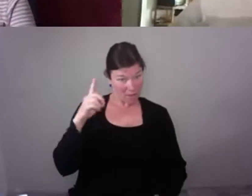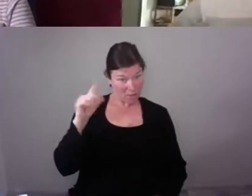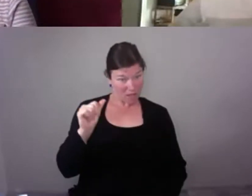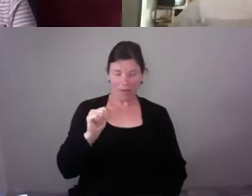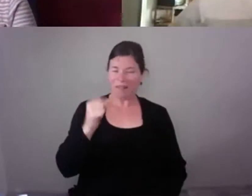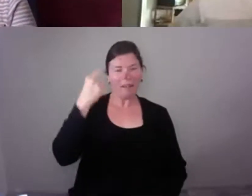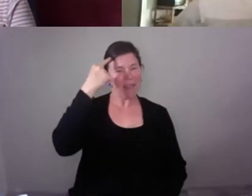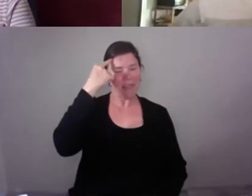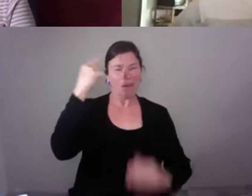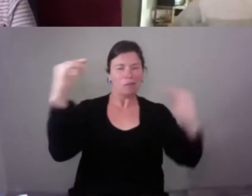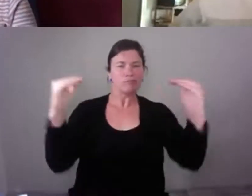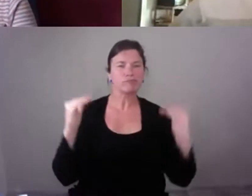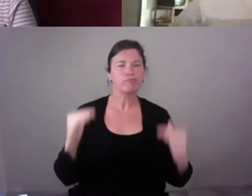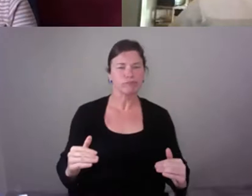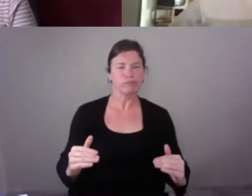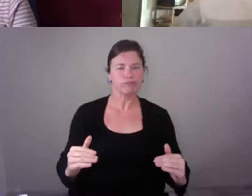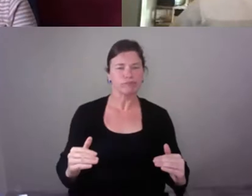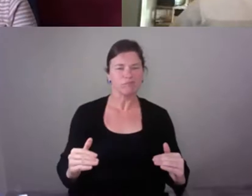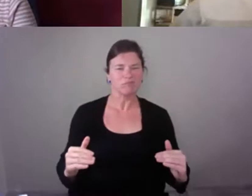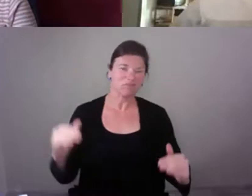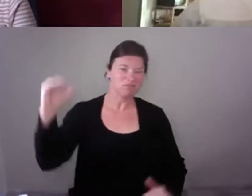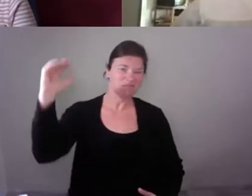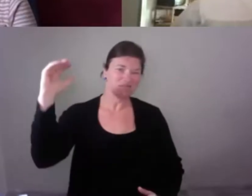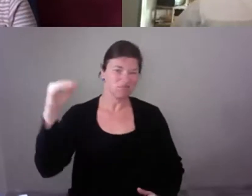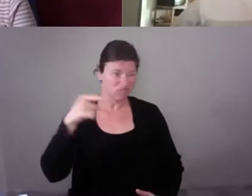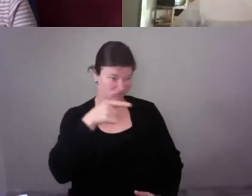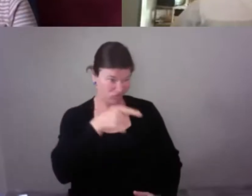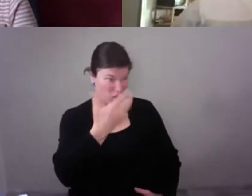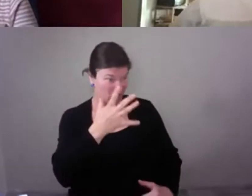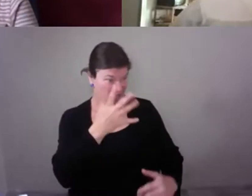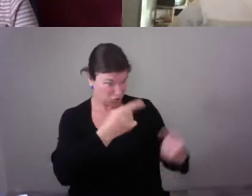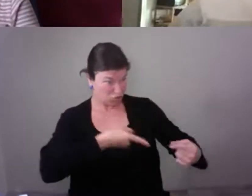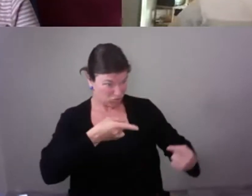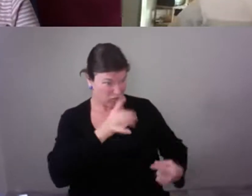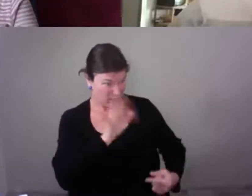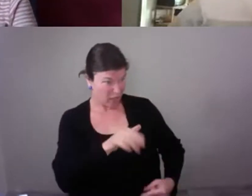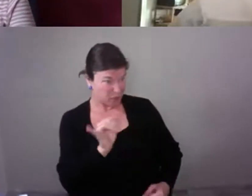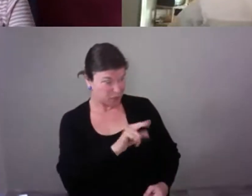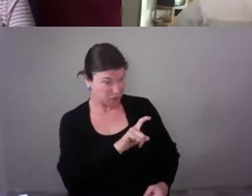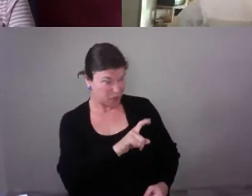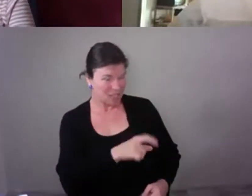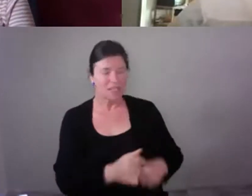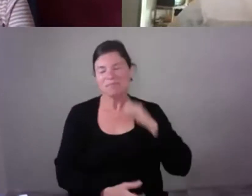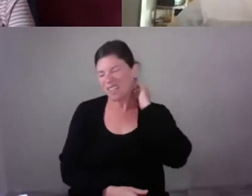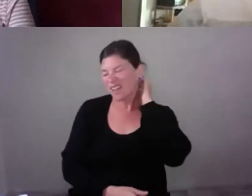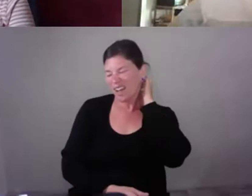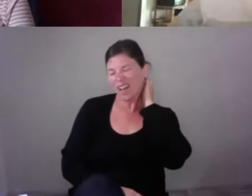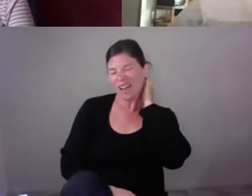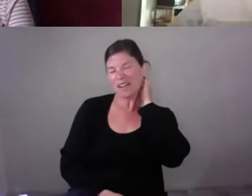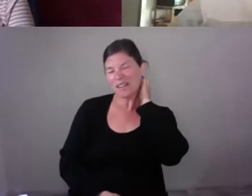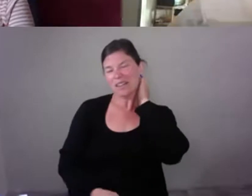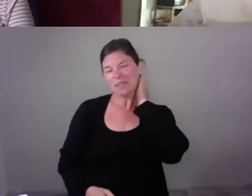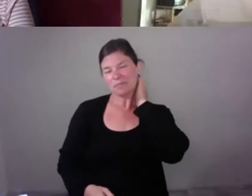Yeah. Is that something that you had to struggle with? Like I tried to tell people